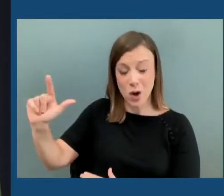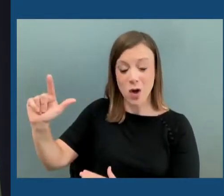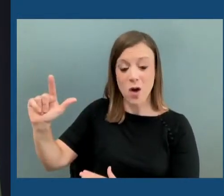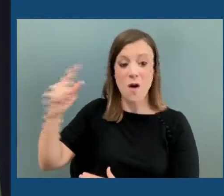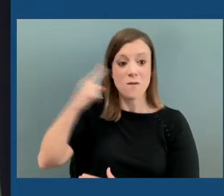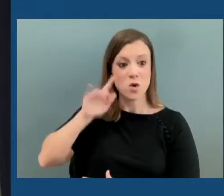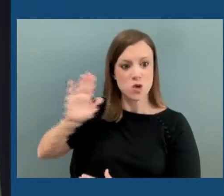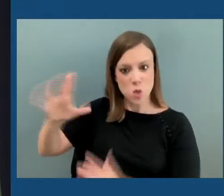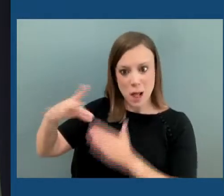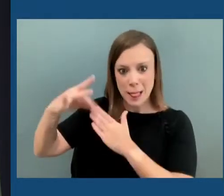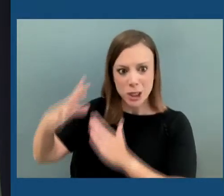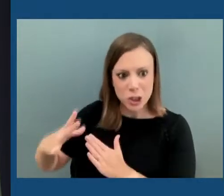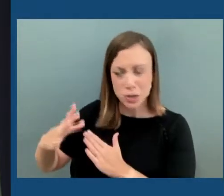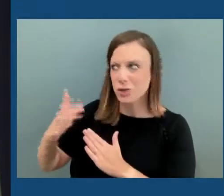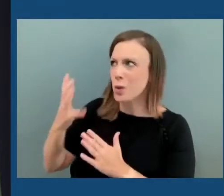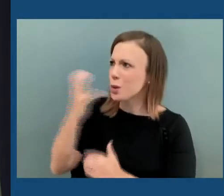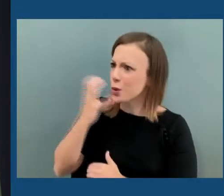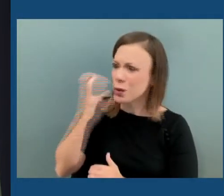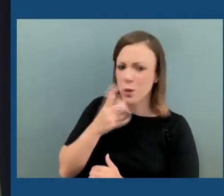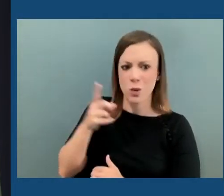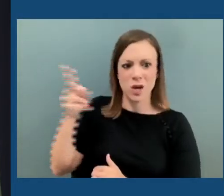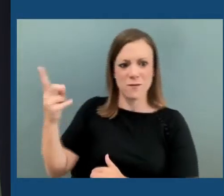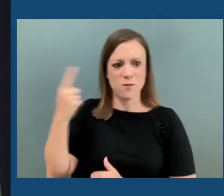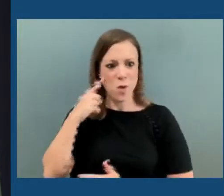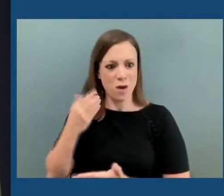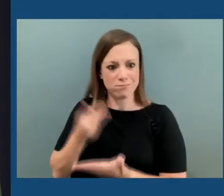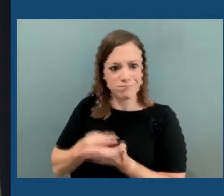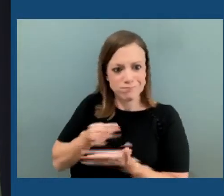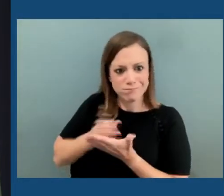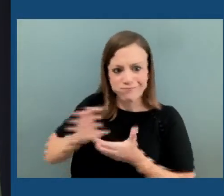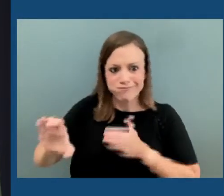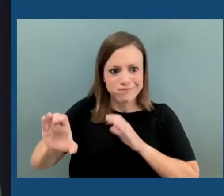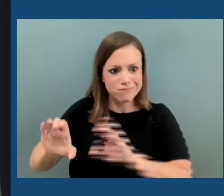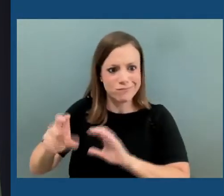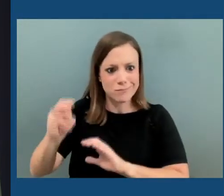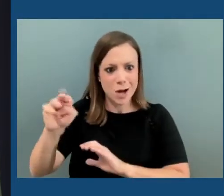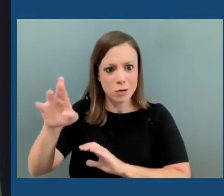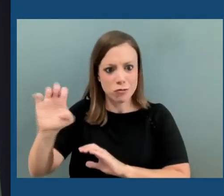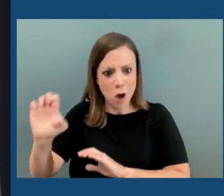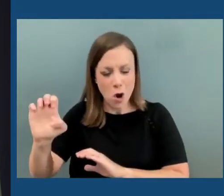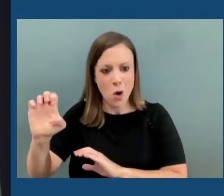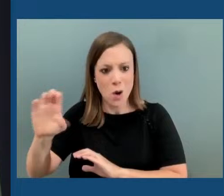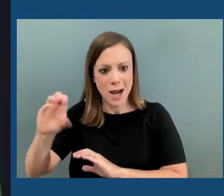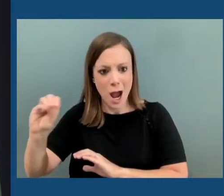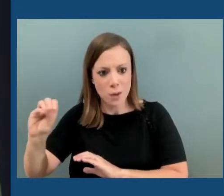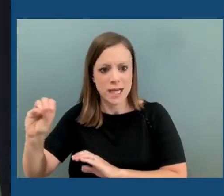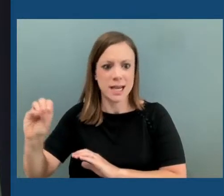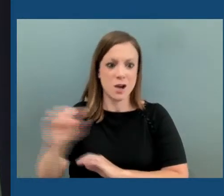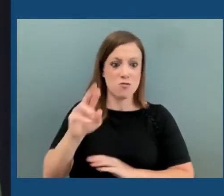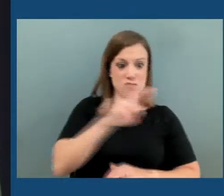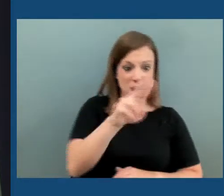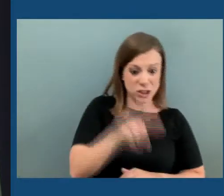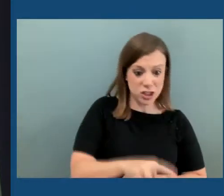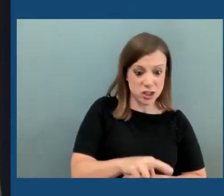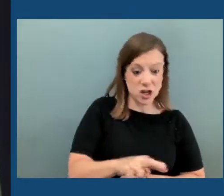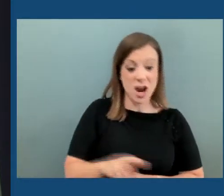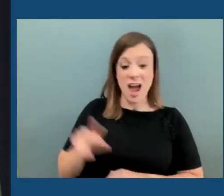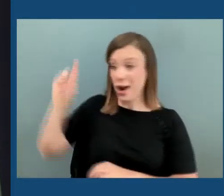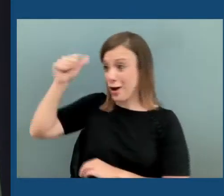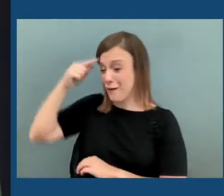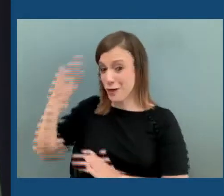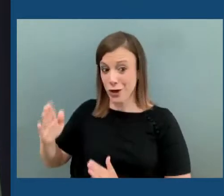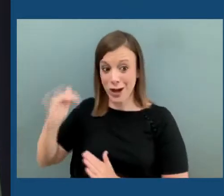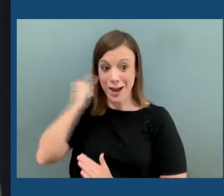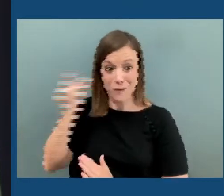investing dollars in Monroe County and Rochester. And Governor, my promise to you is you keep showing up here, we'll keep doing our work